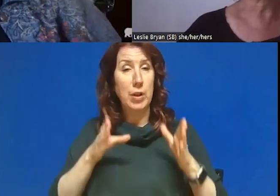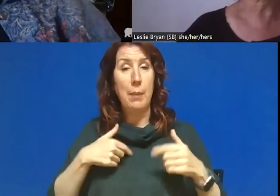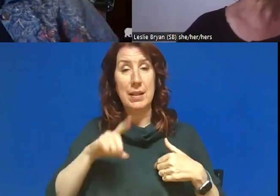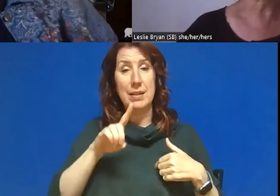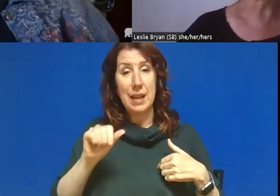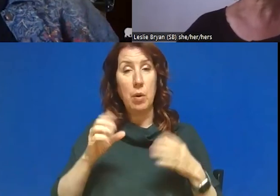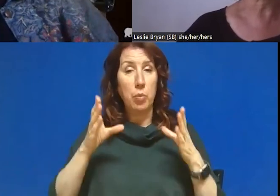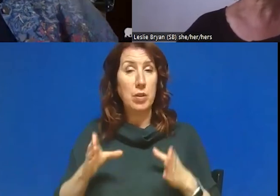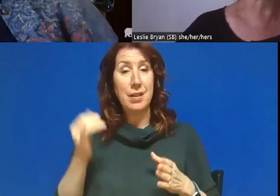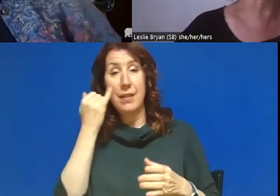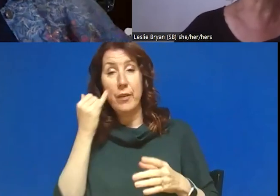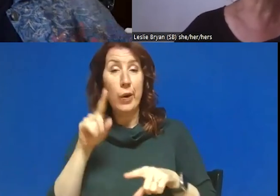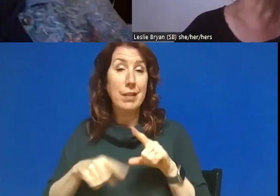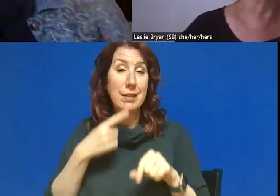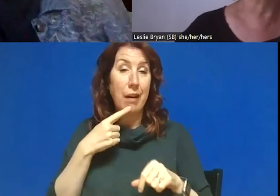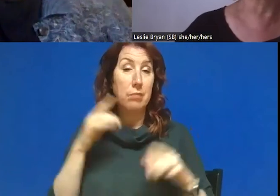say it, that's not my problem.